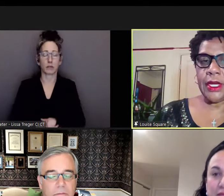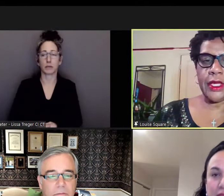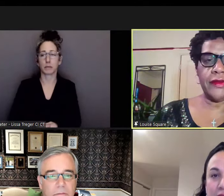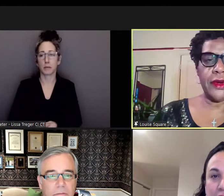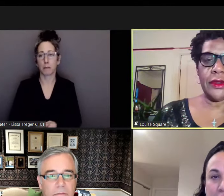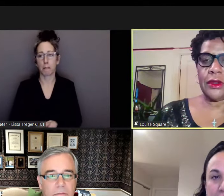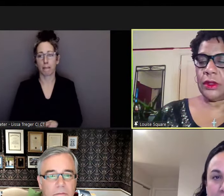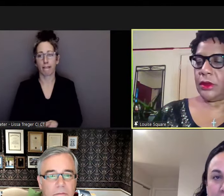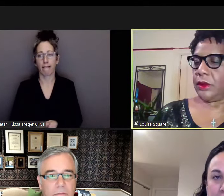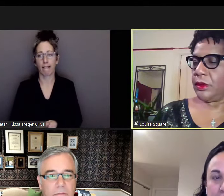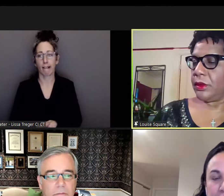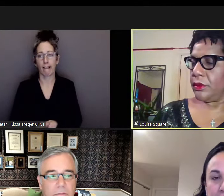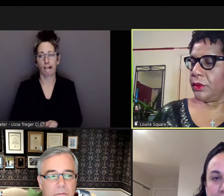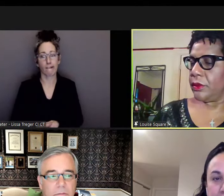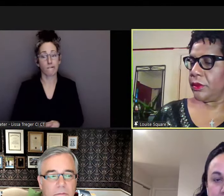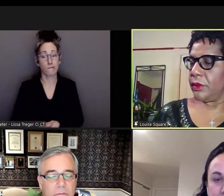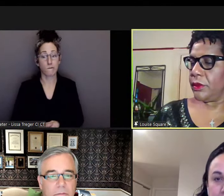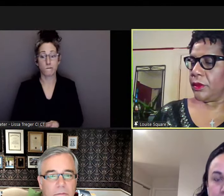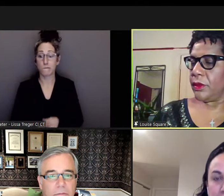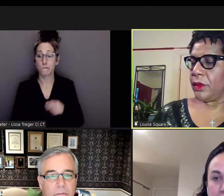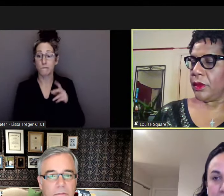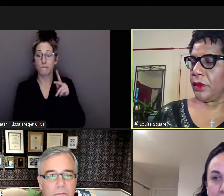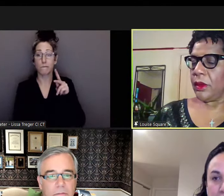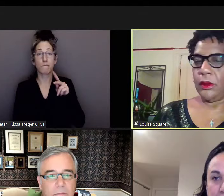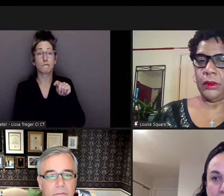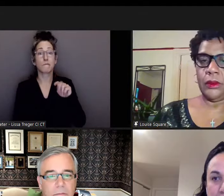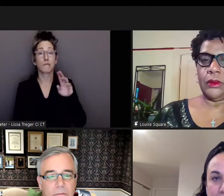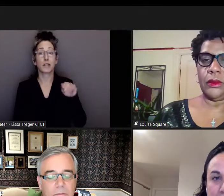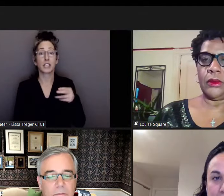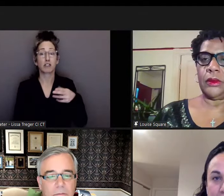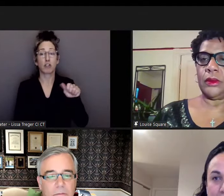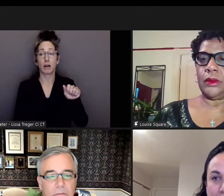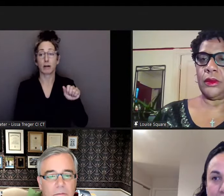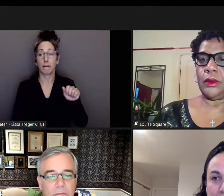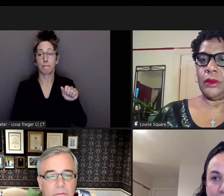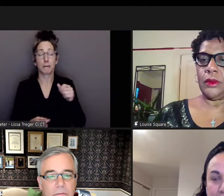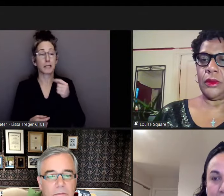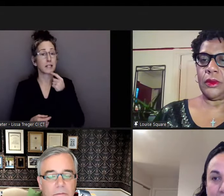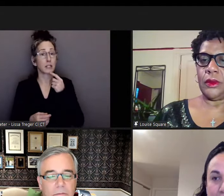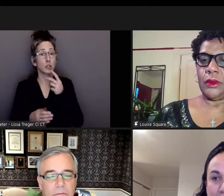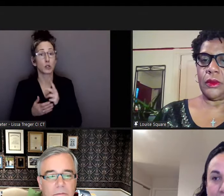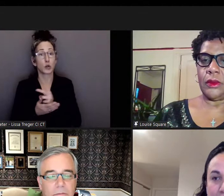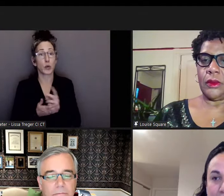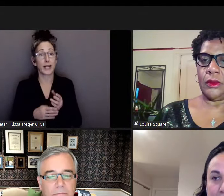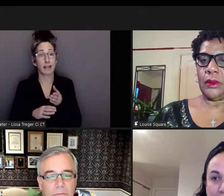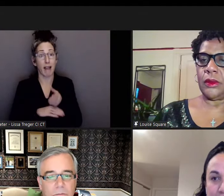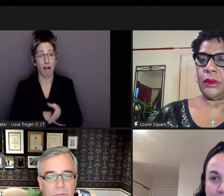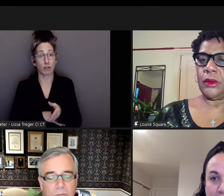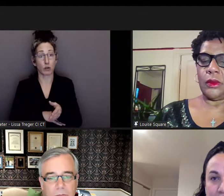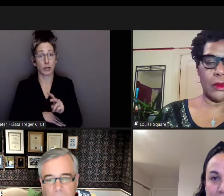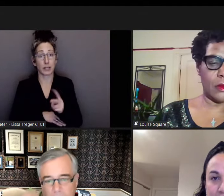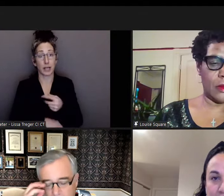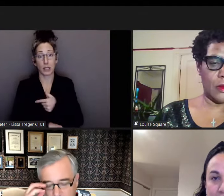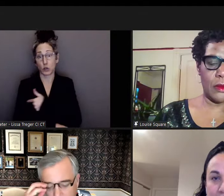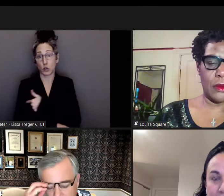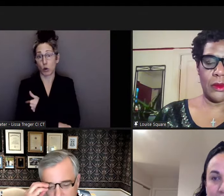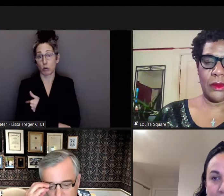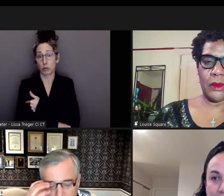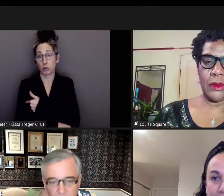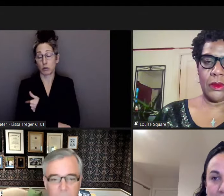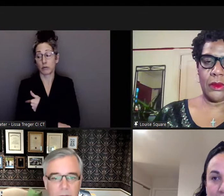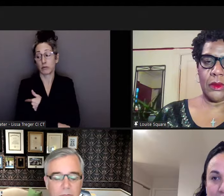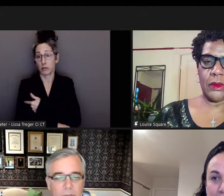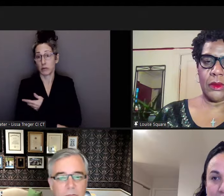Takesha, do you want to take that first? Sure. So the studies are showing that 2 weeks after your second dose, that you